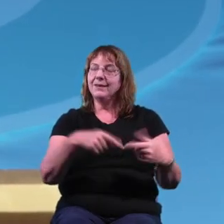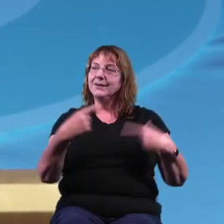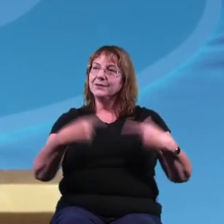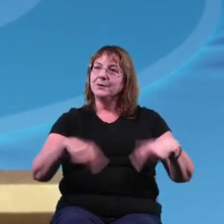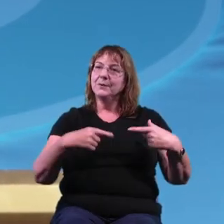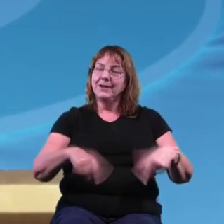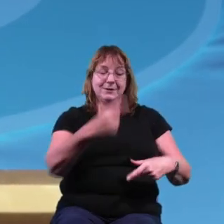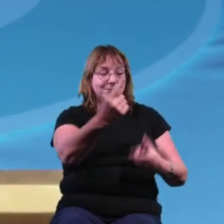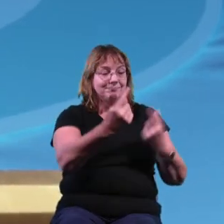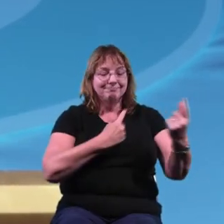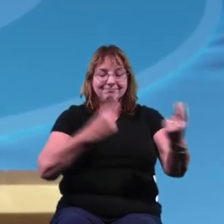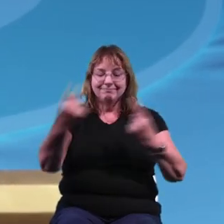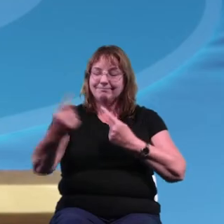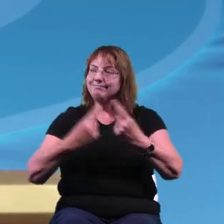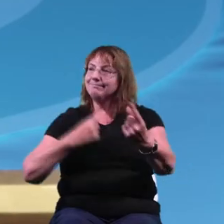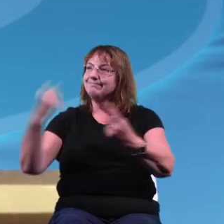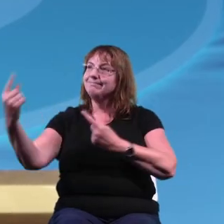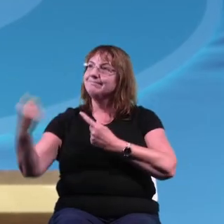good shepherd.